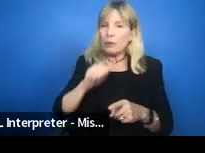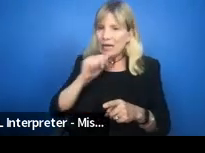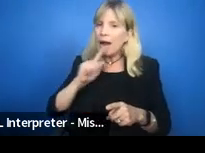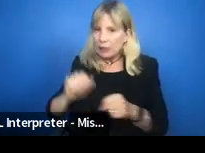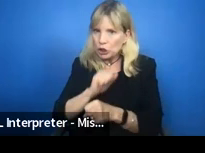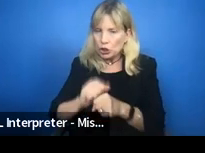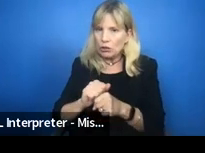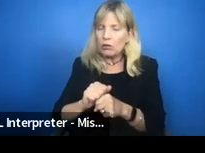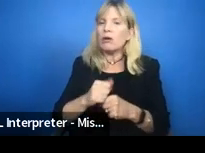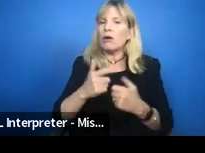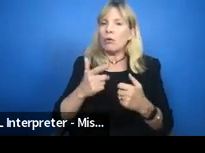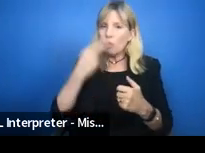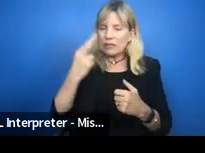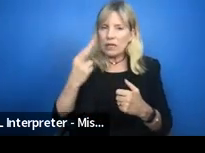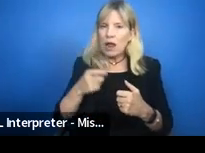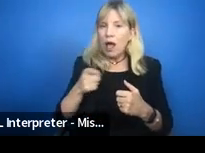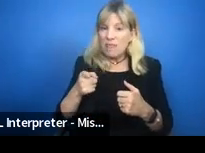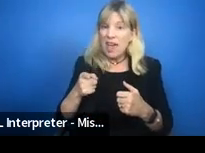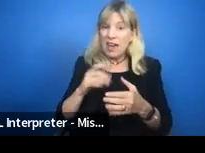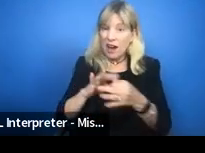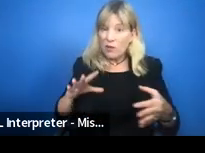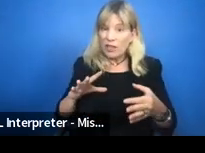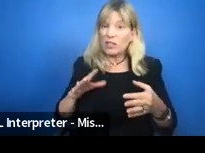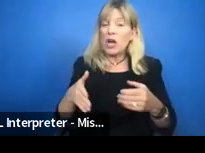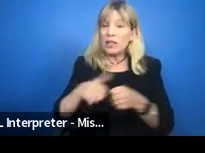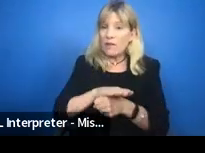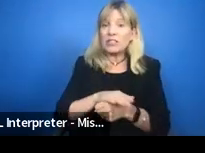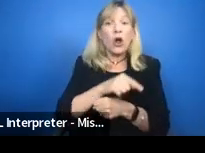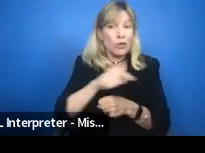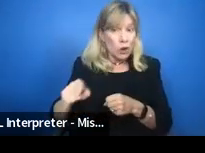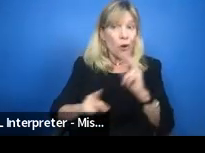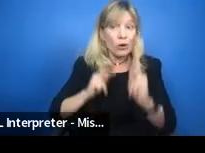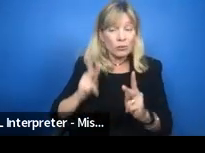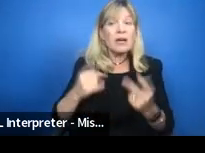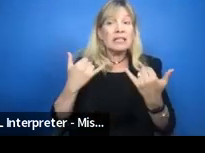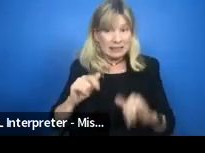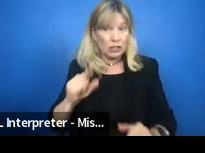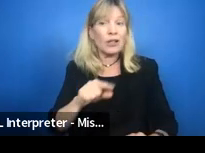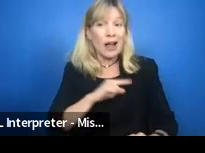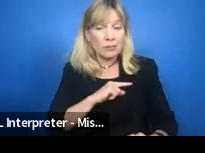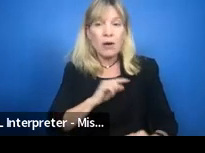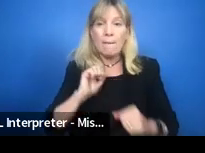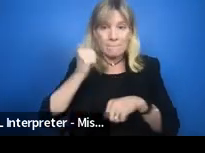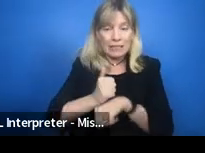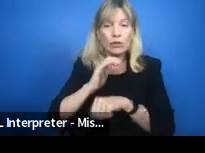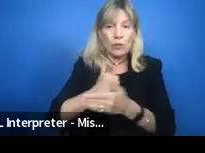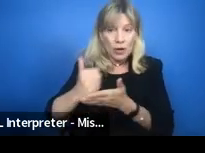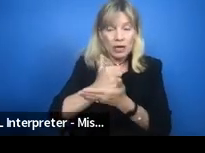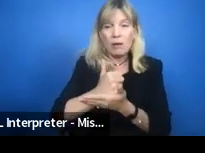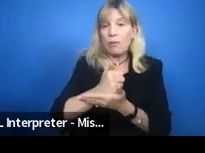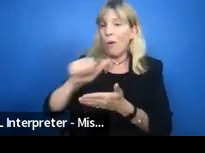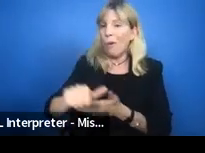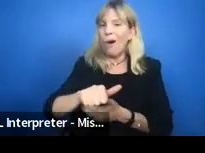the enrollee had their coverage terminated. So these are the folks that should still be eligible based on their income or other